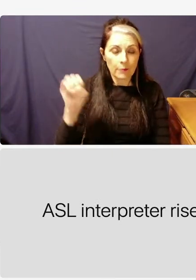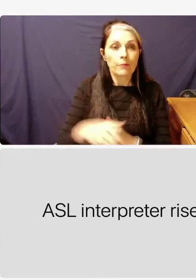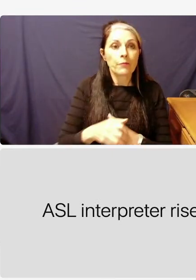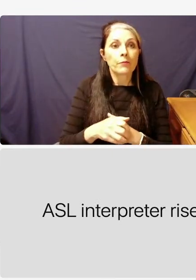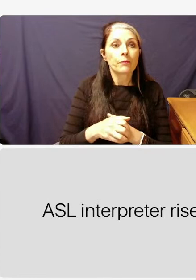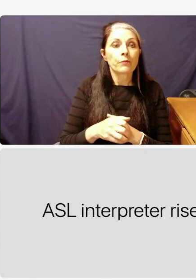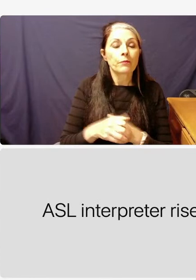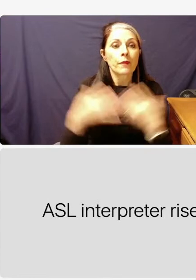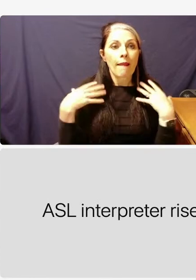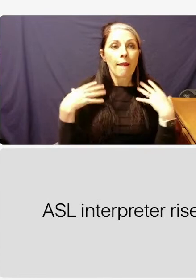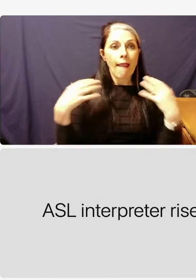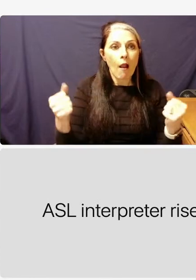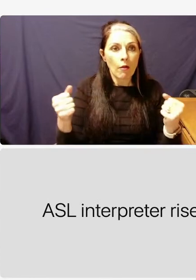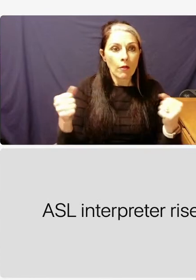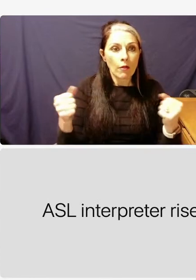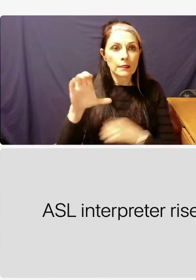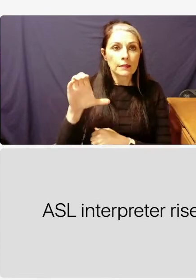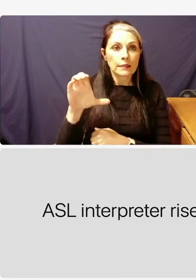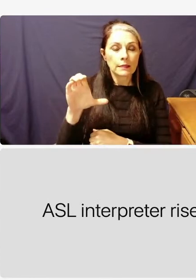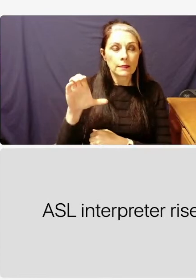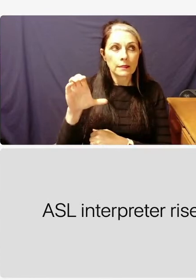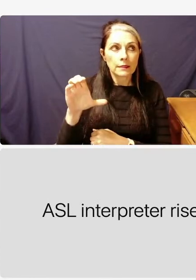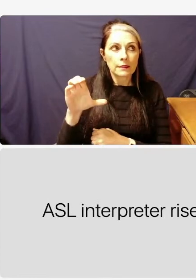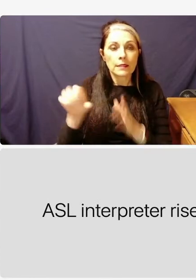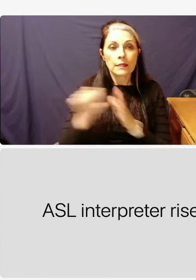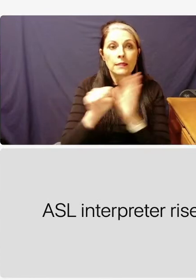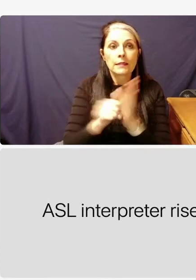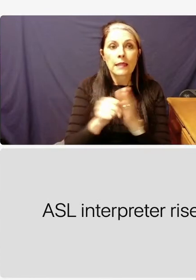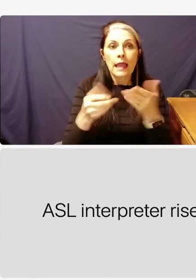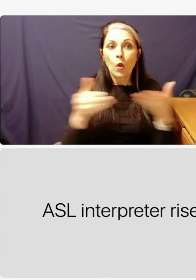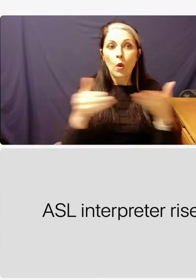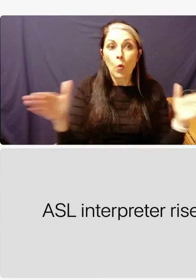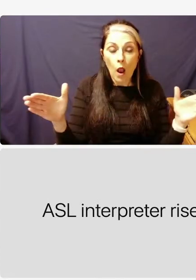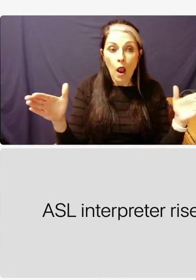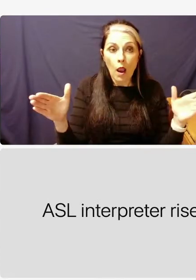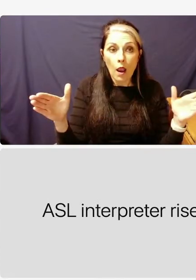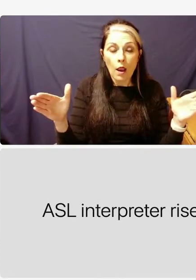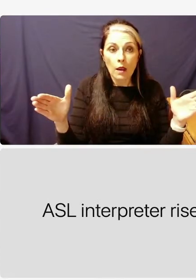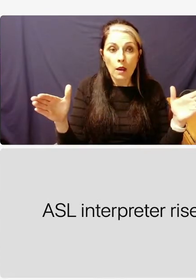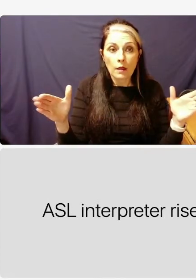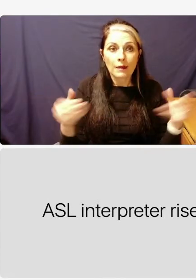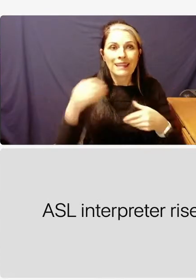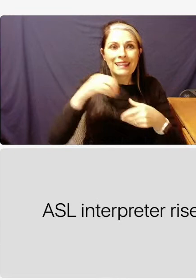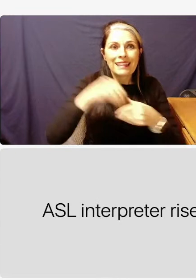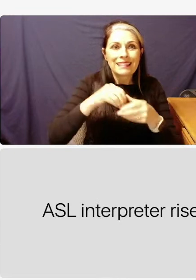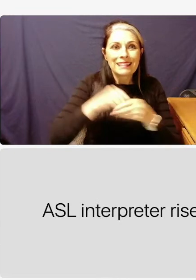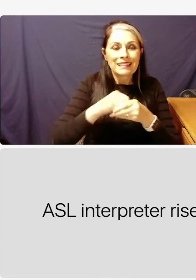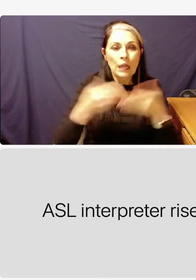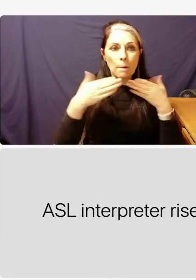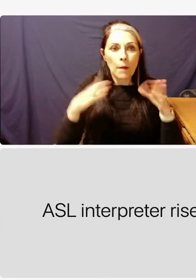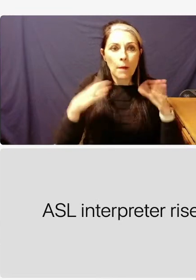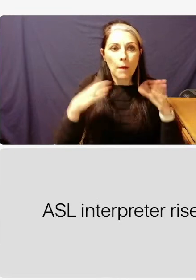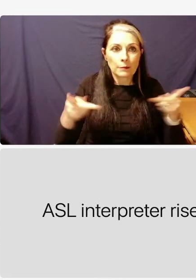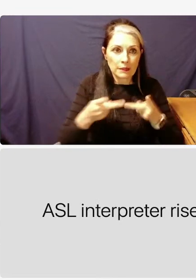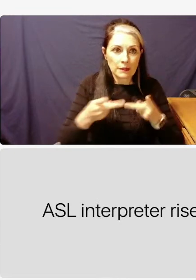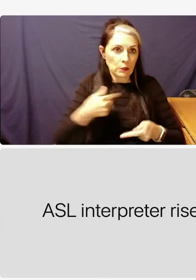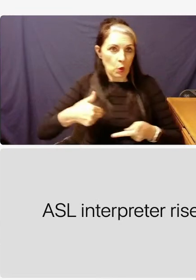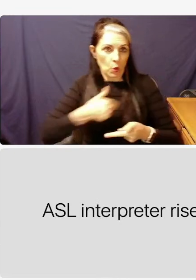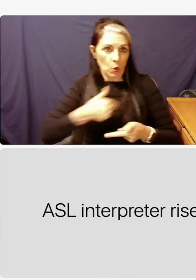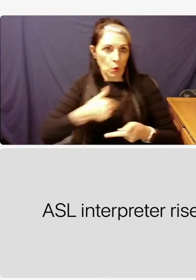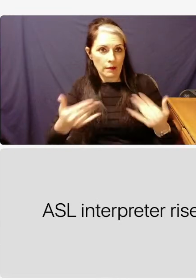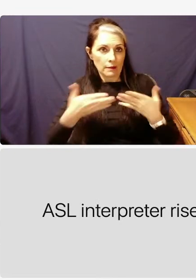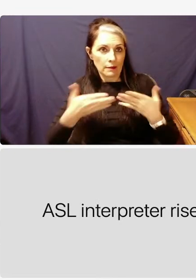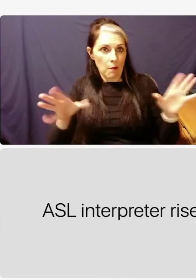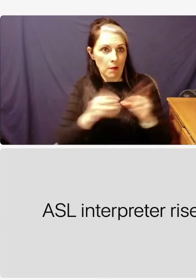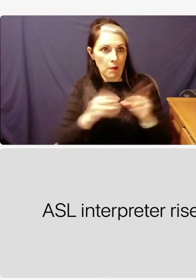apply to all uh indoor public spaces of which obviously we are this is a public meeting so i just reminded everybody that's in the meeting today you